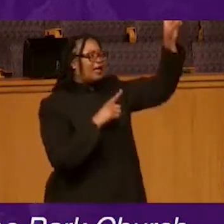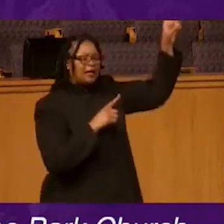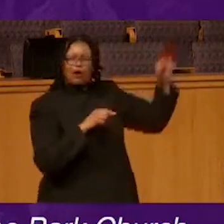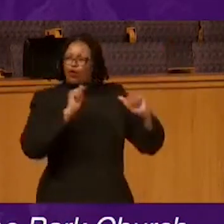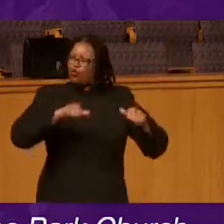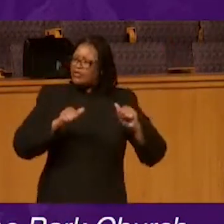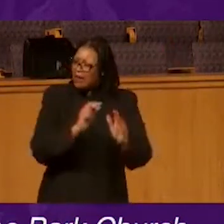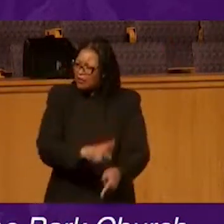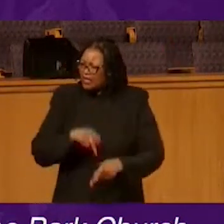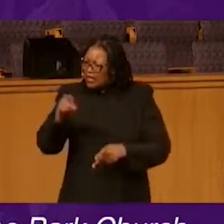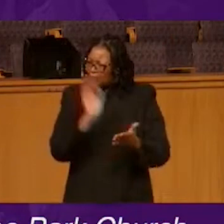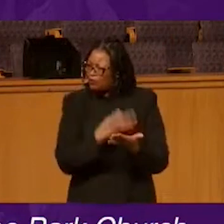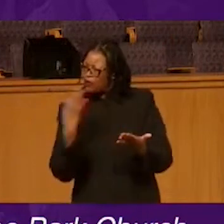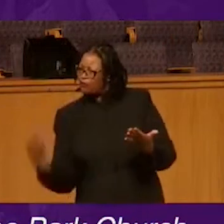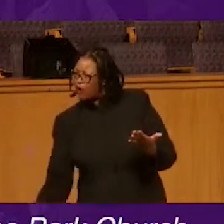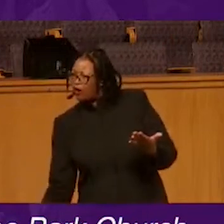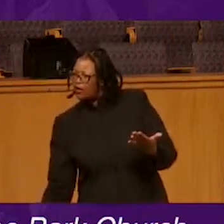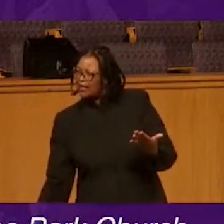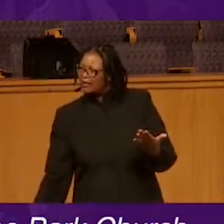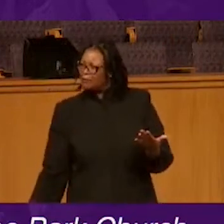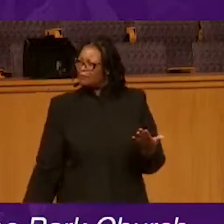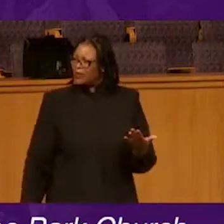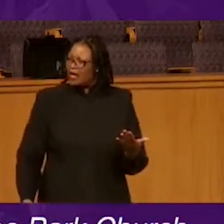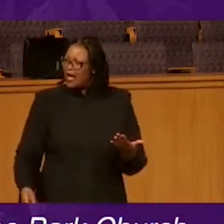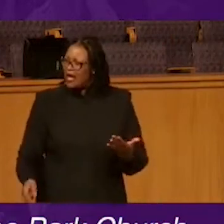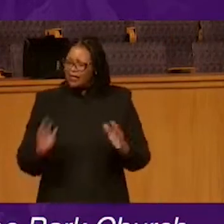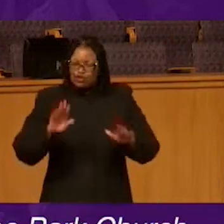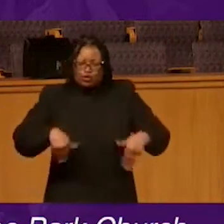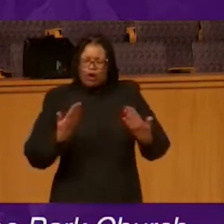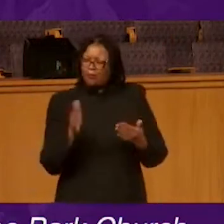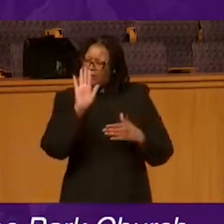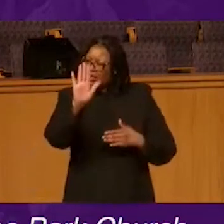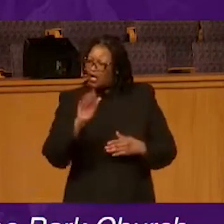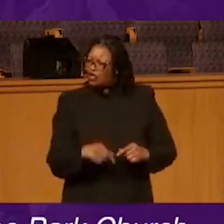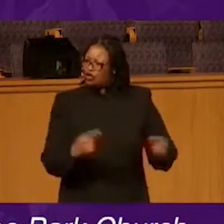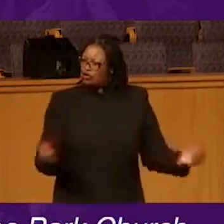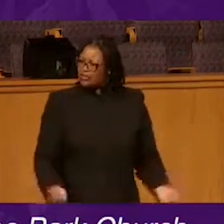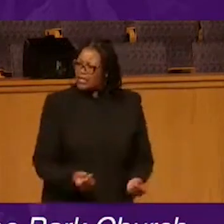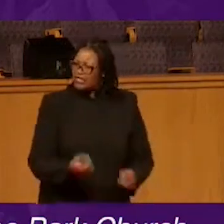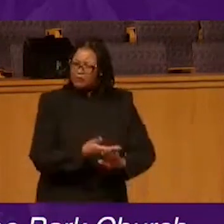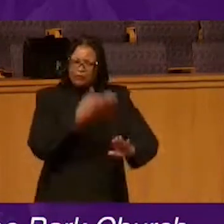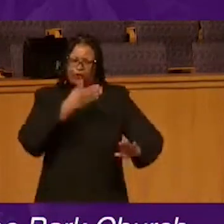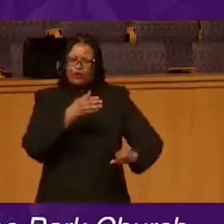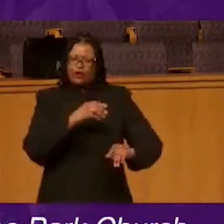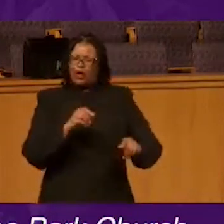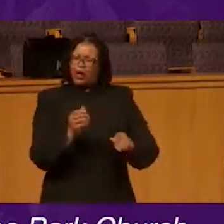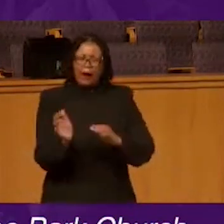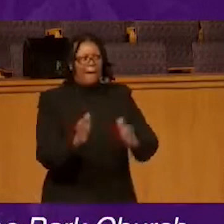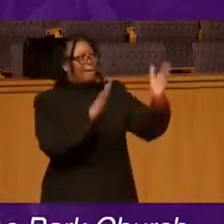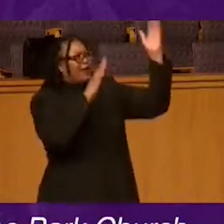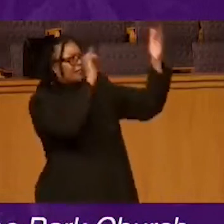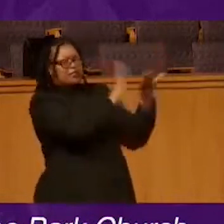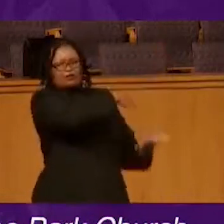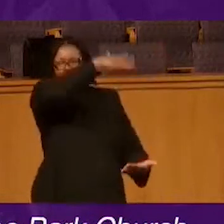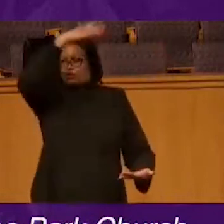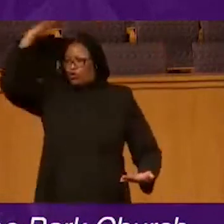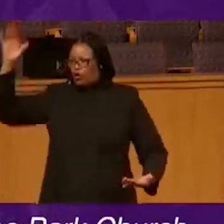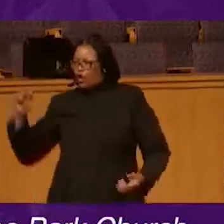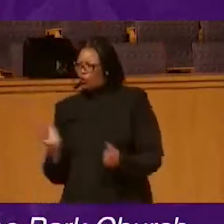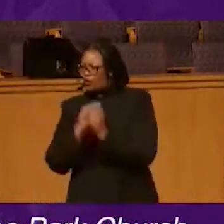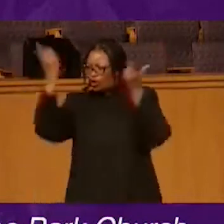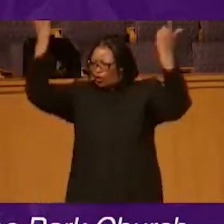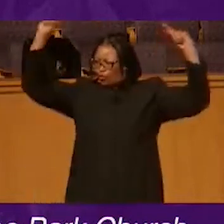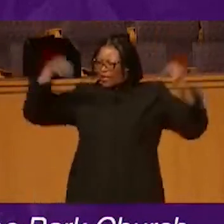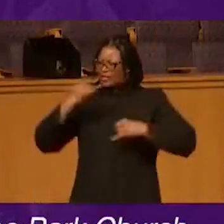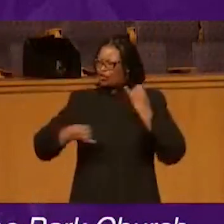able to keep you from falling and to prevent you faultless before the presence of his glory with exceeding joy, to